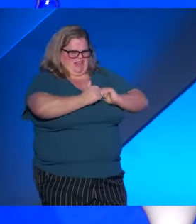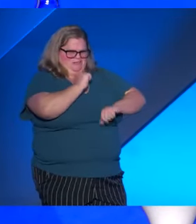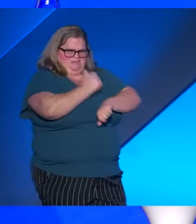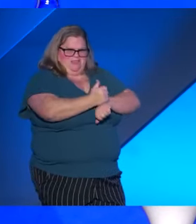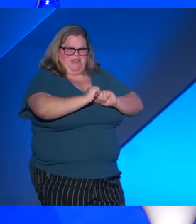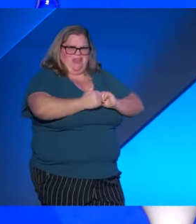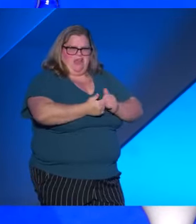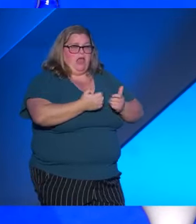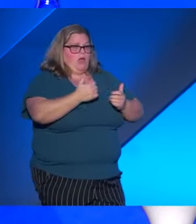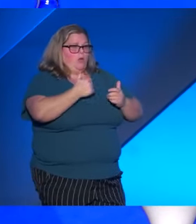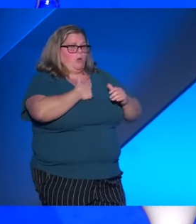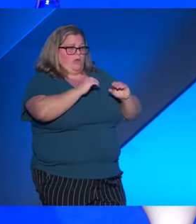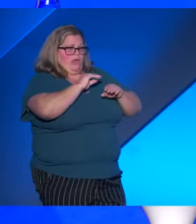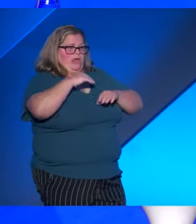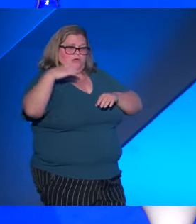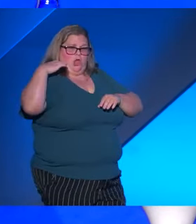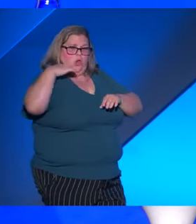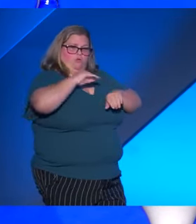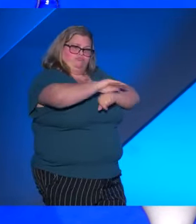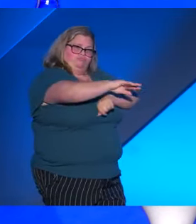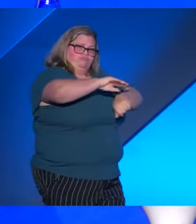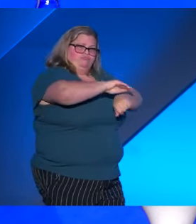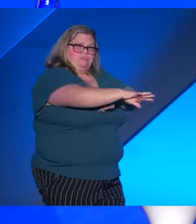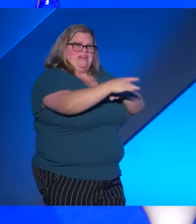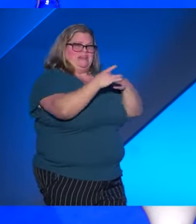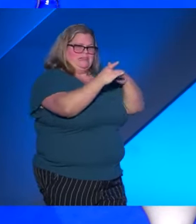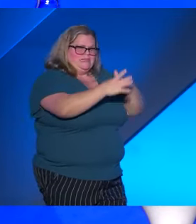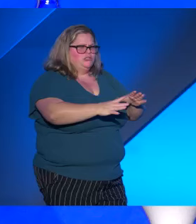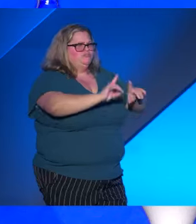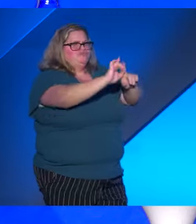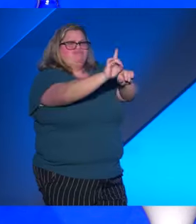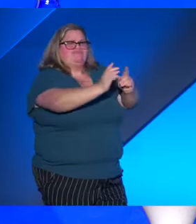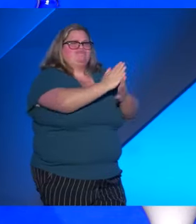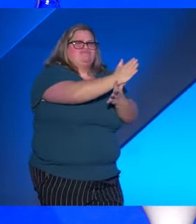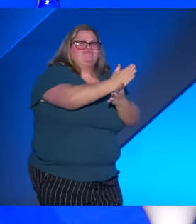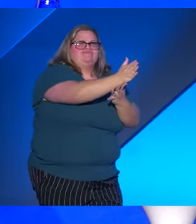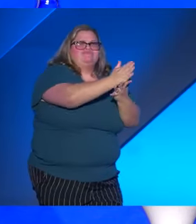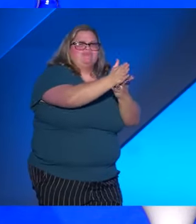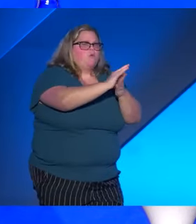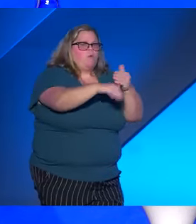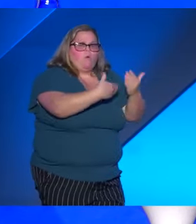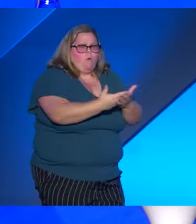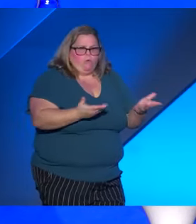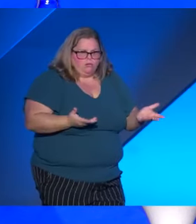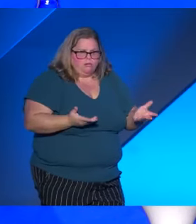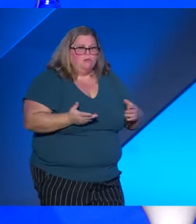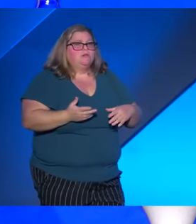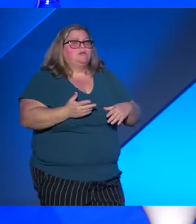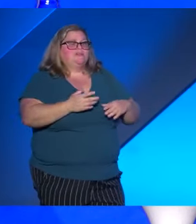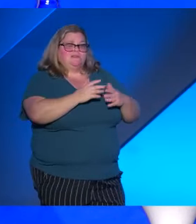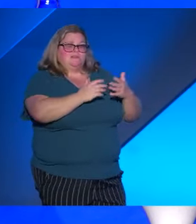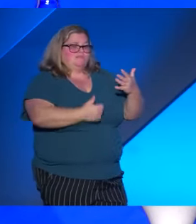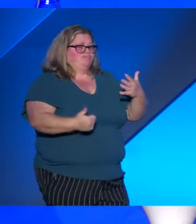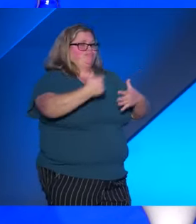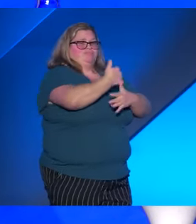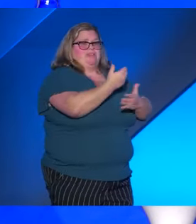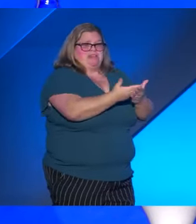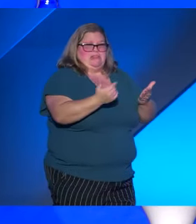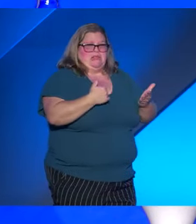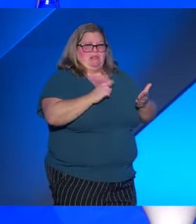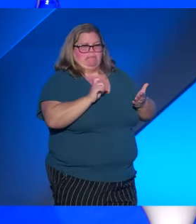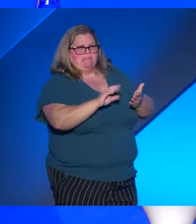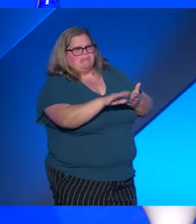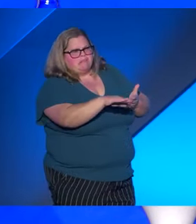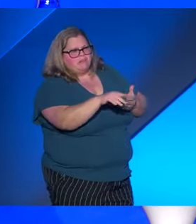I coach leaders in every field, in every industry, and the number one thing I say is, are you putting